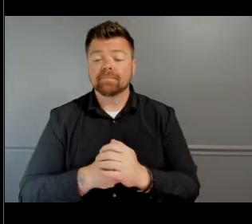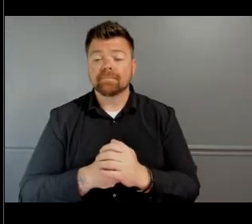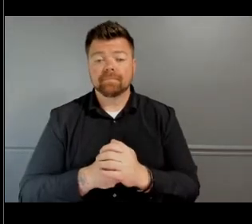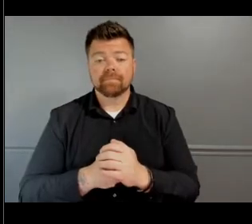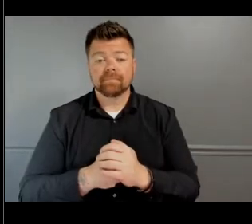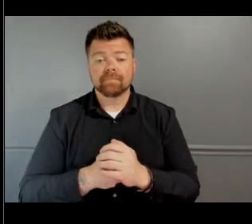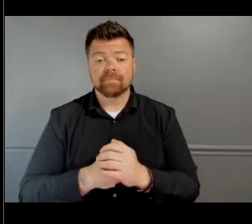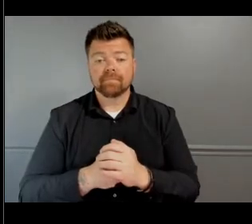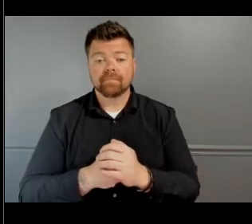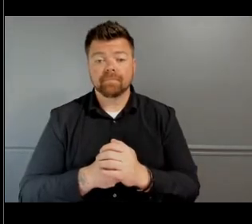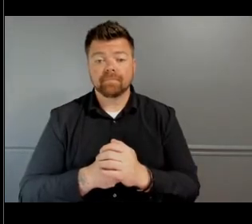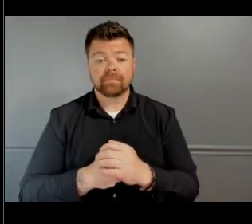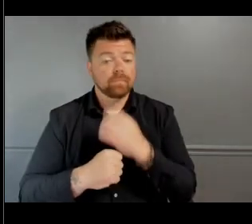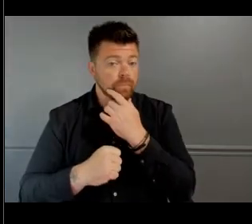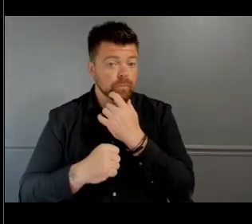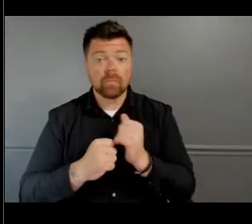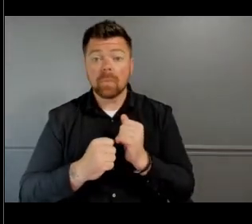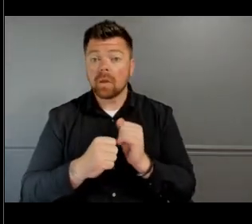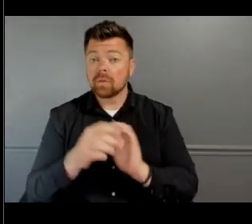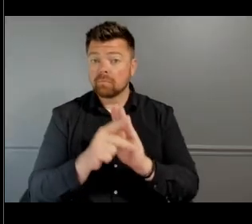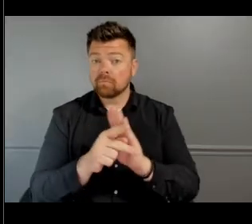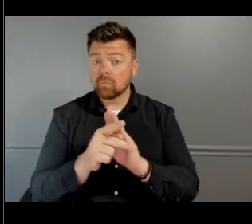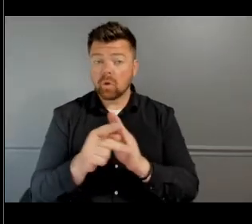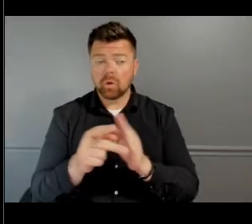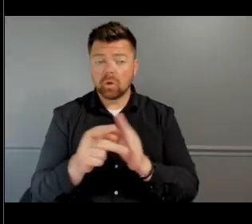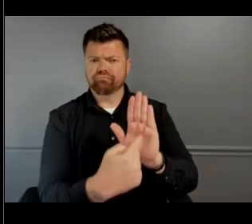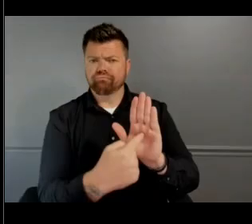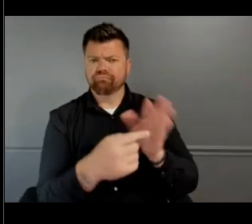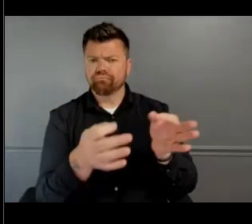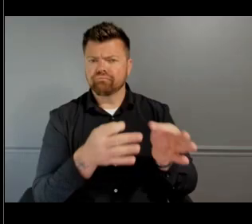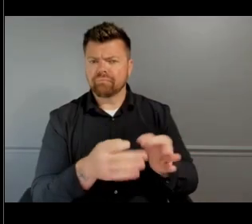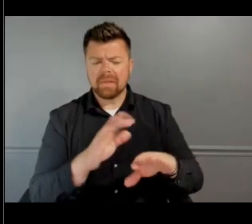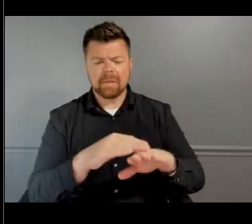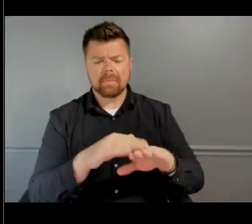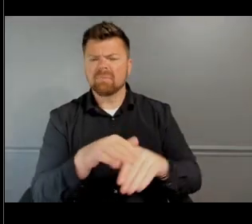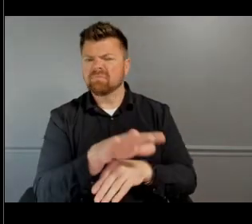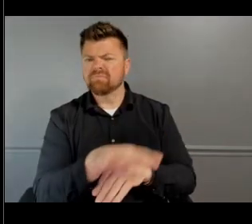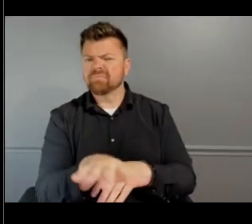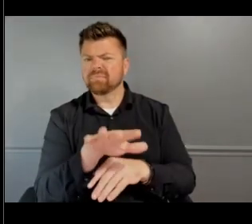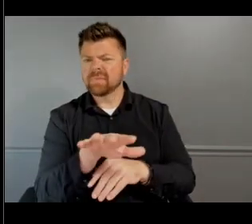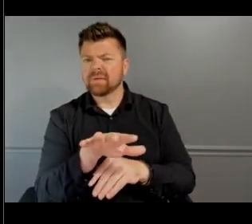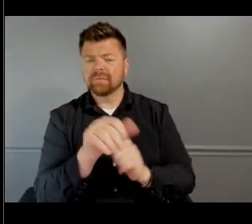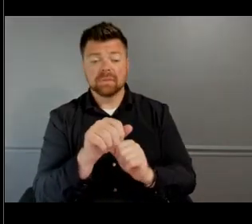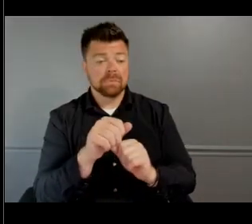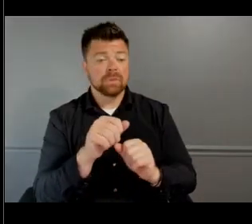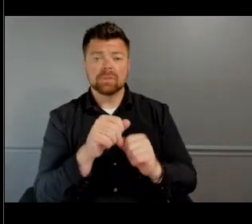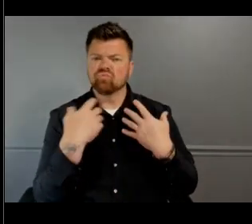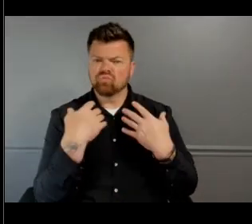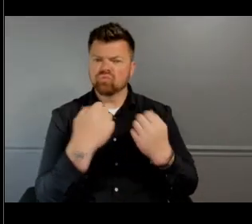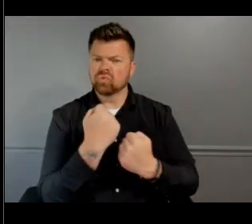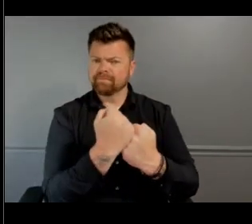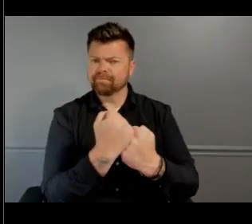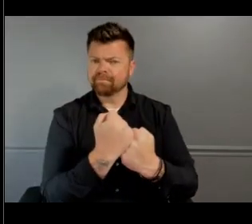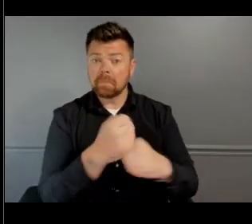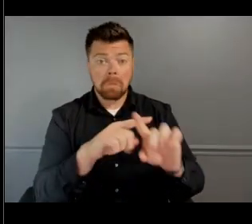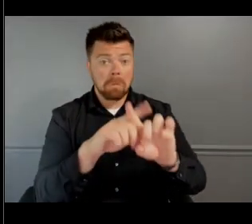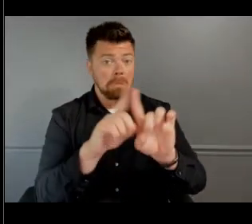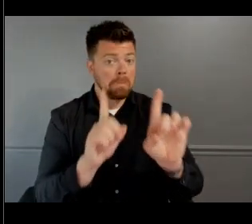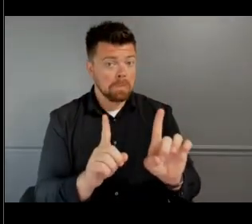The guidelines illustrate the minimum areas to be reinforced, but do